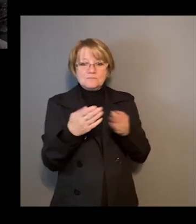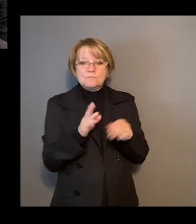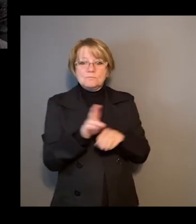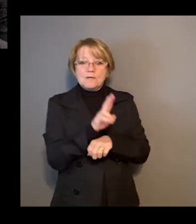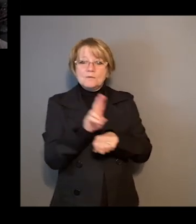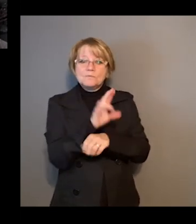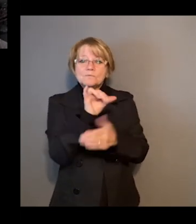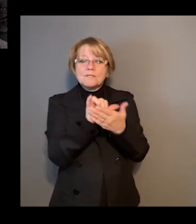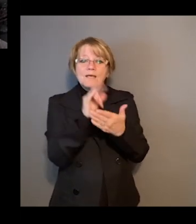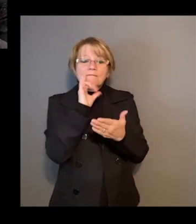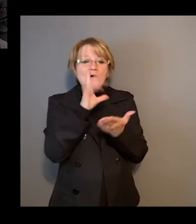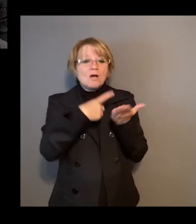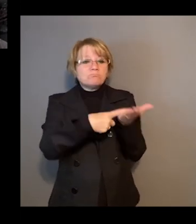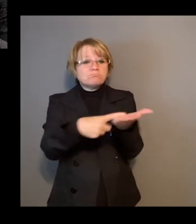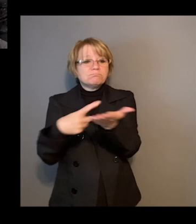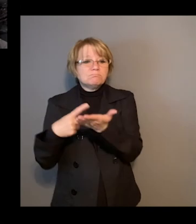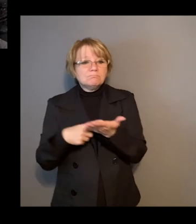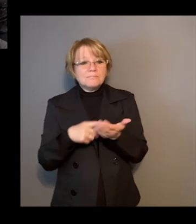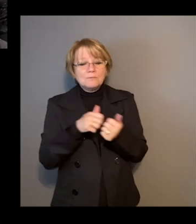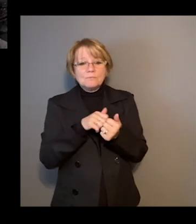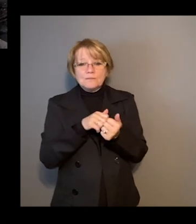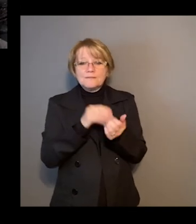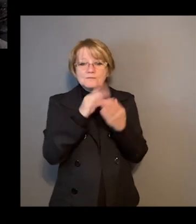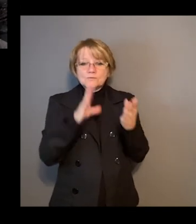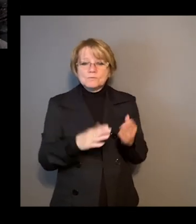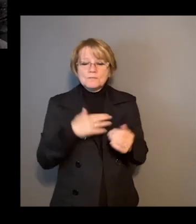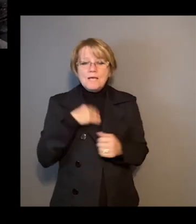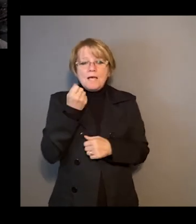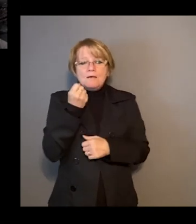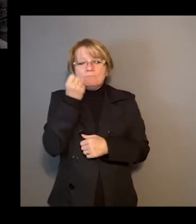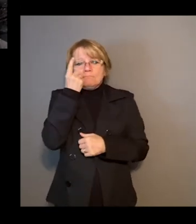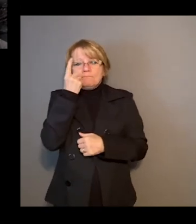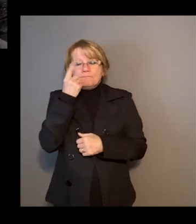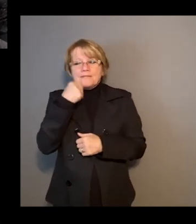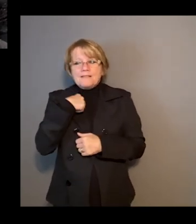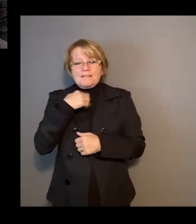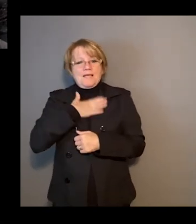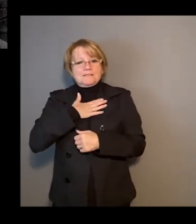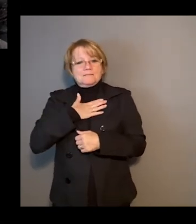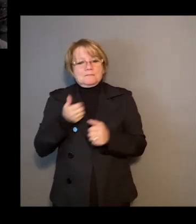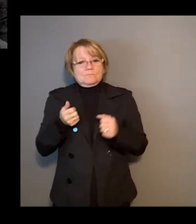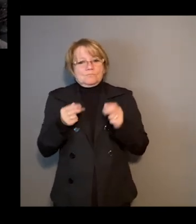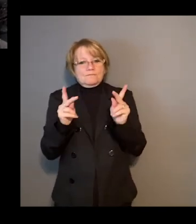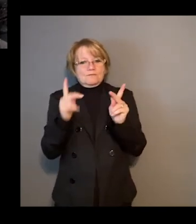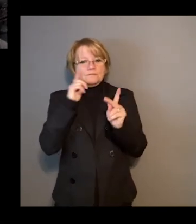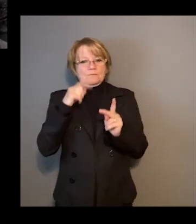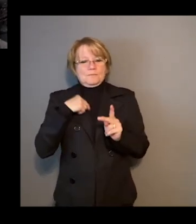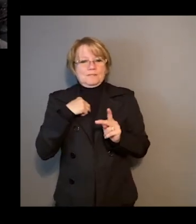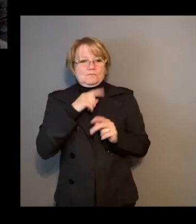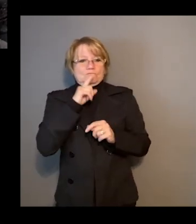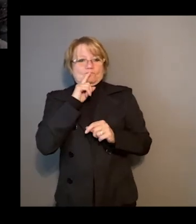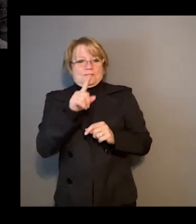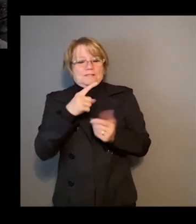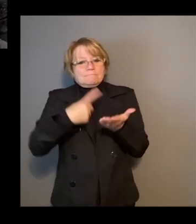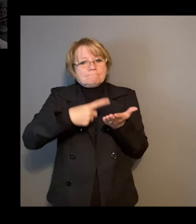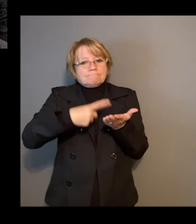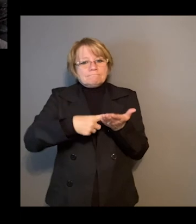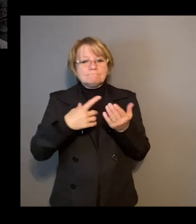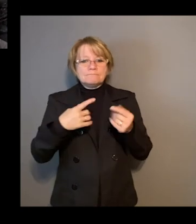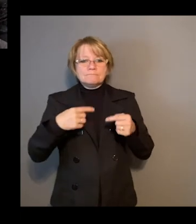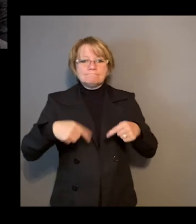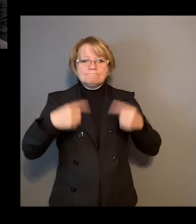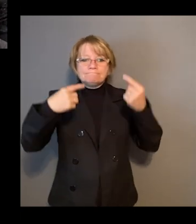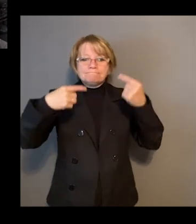somewhat of a privilege for me to be able to freely talk about really controversial issues in the classroom. But when I